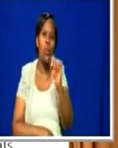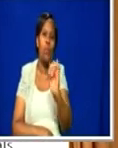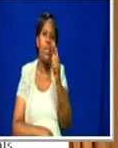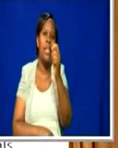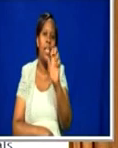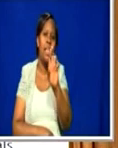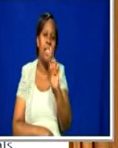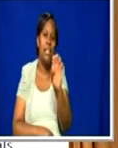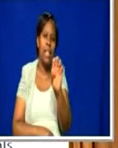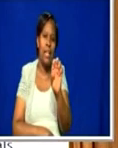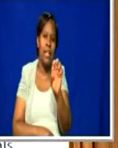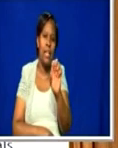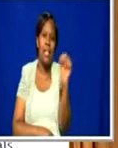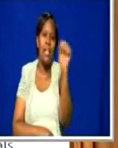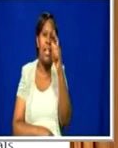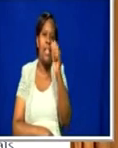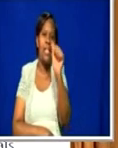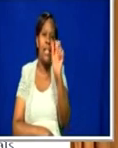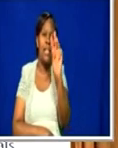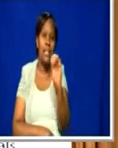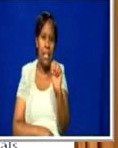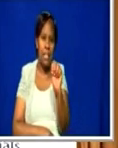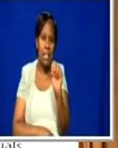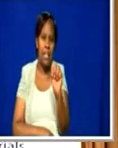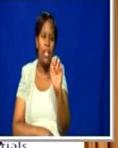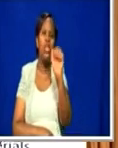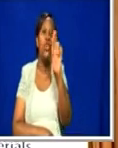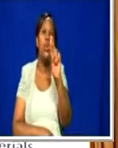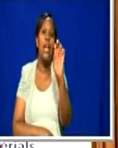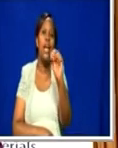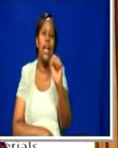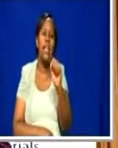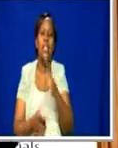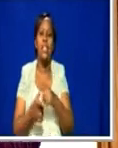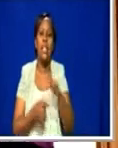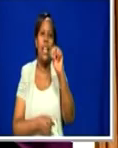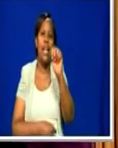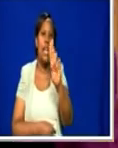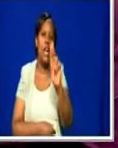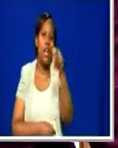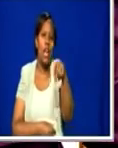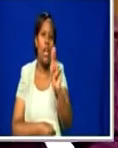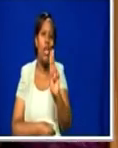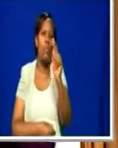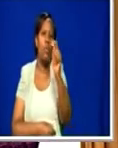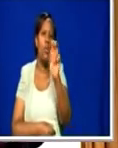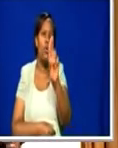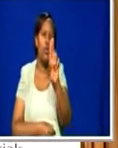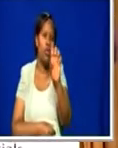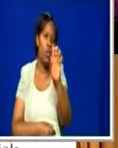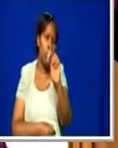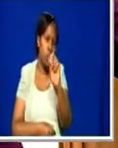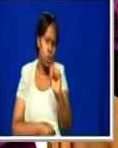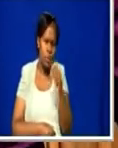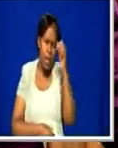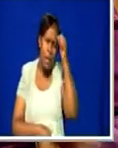Jupiter, Saturn, then Uranus, and then Neptune. Then I want to believe